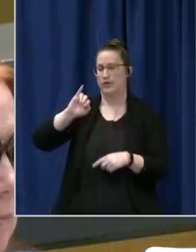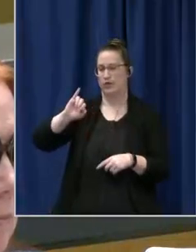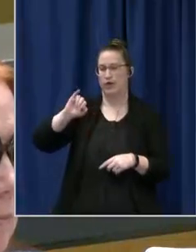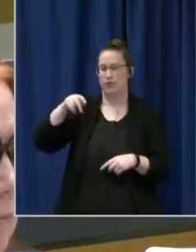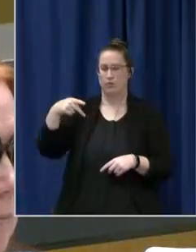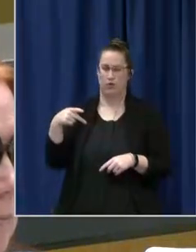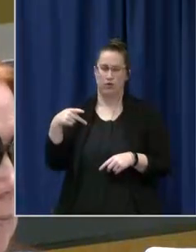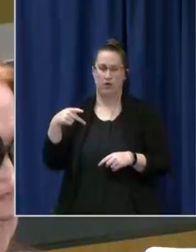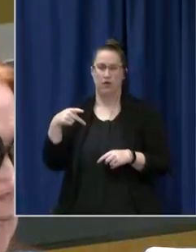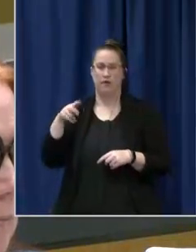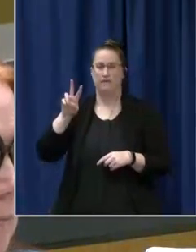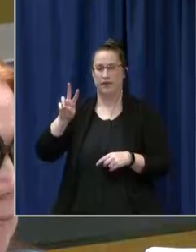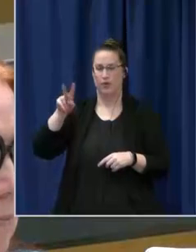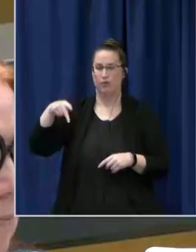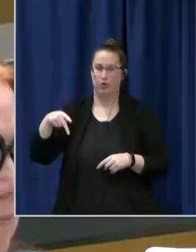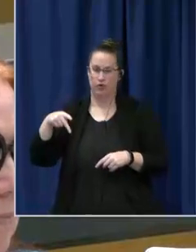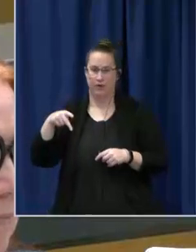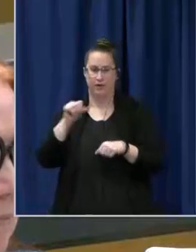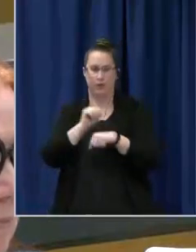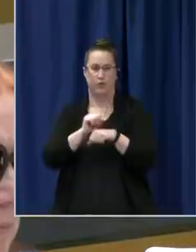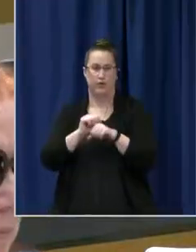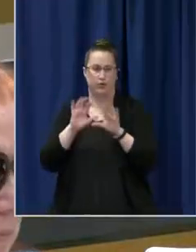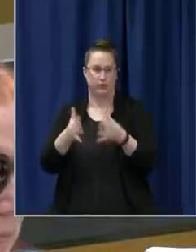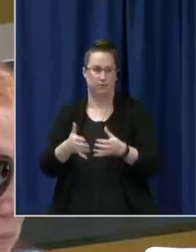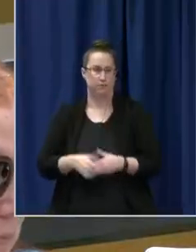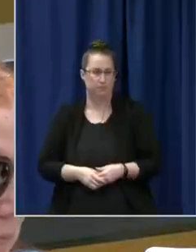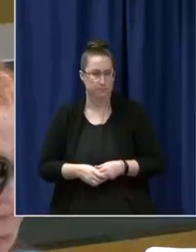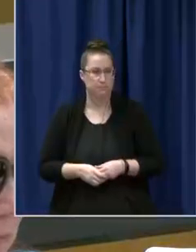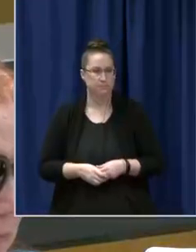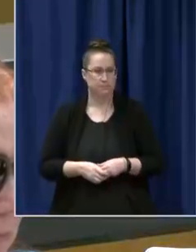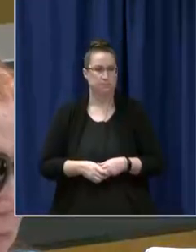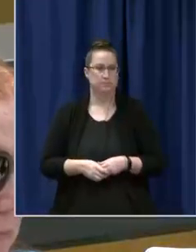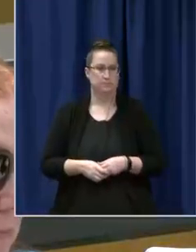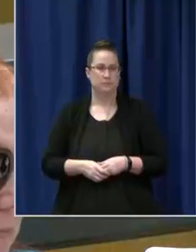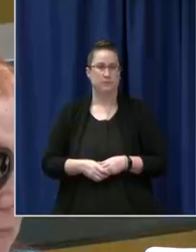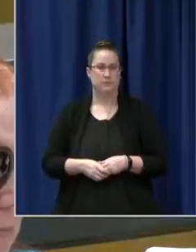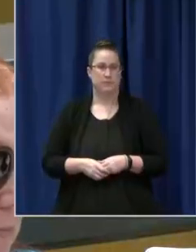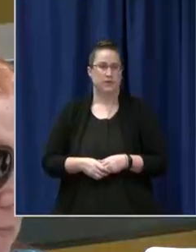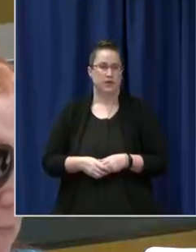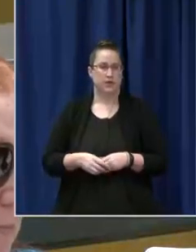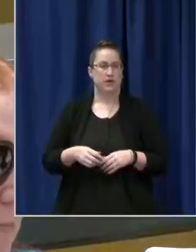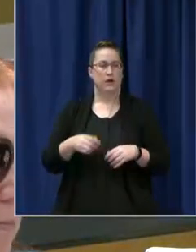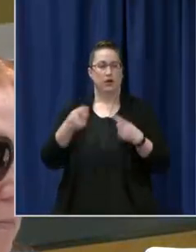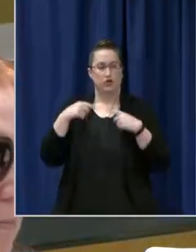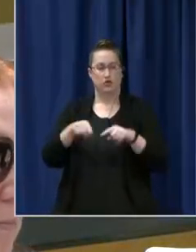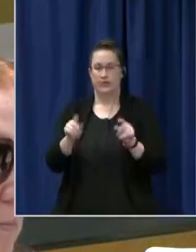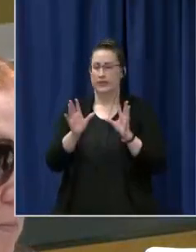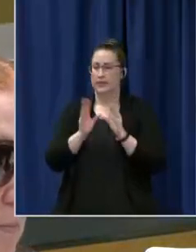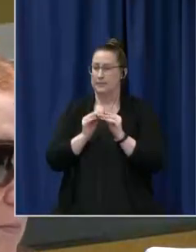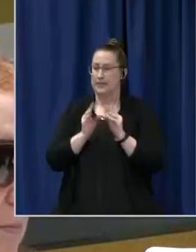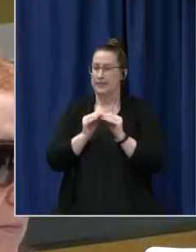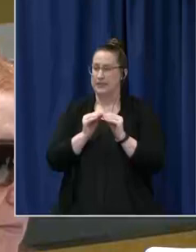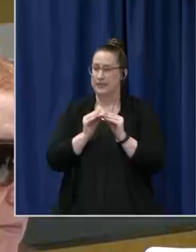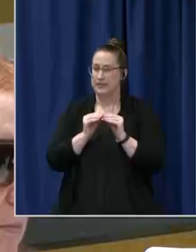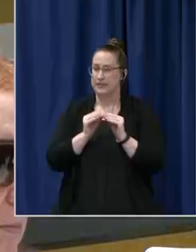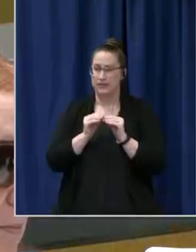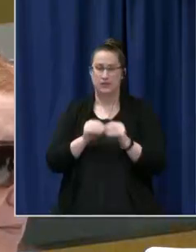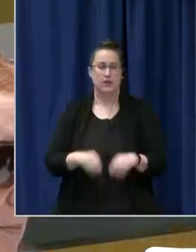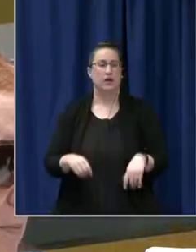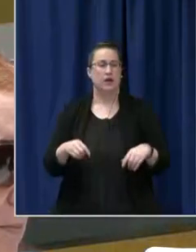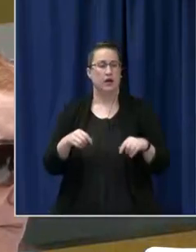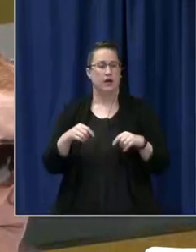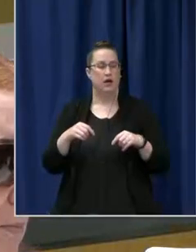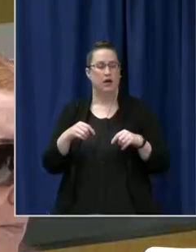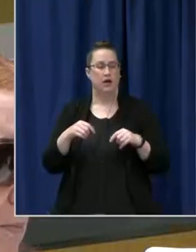Video Programming Working Group. As always, during these meetings, to the extent